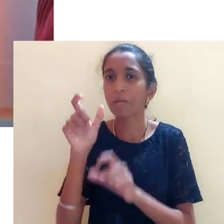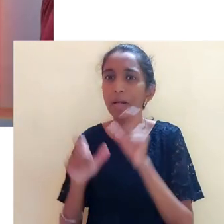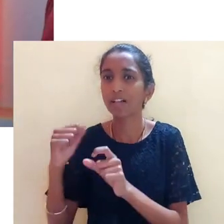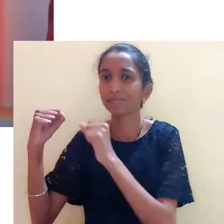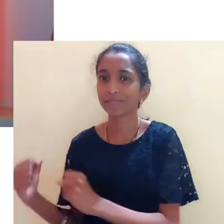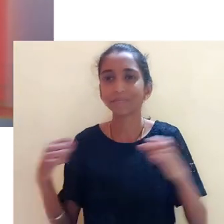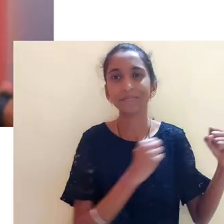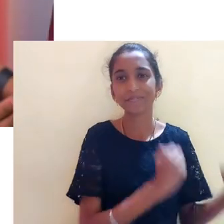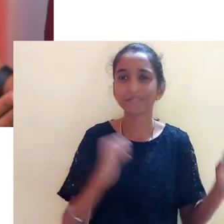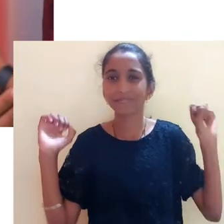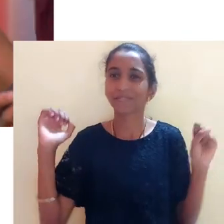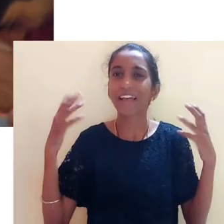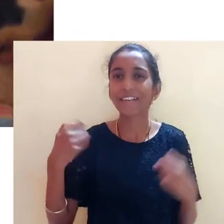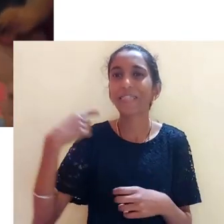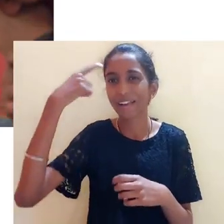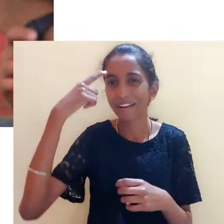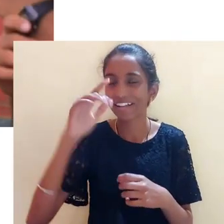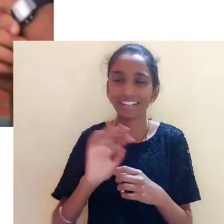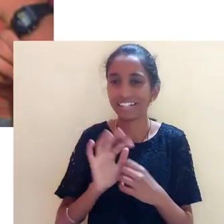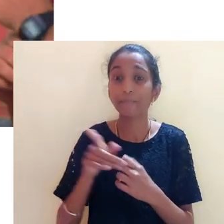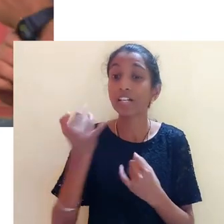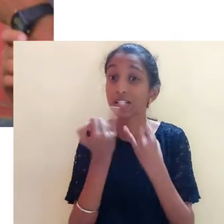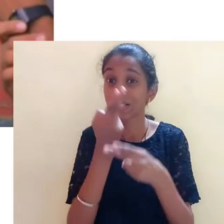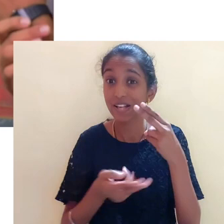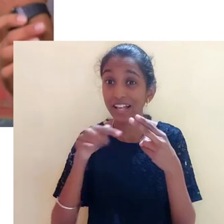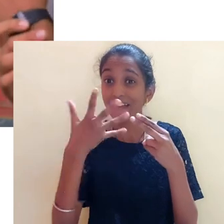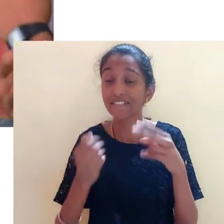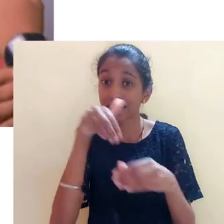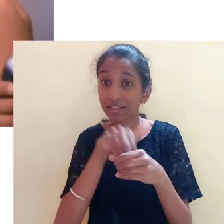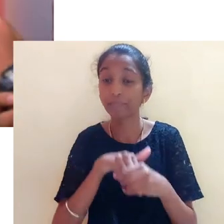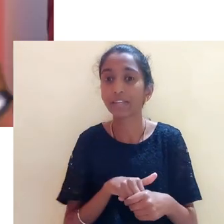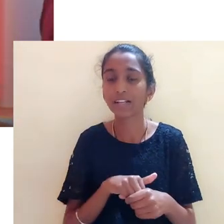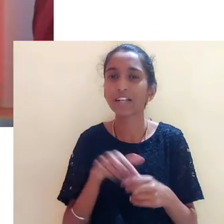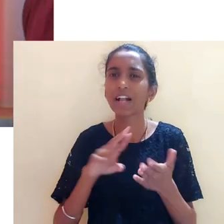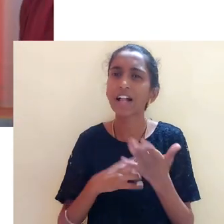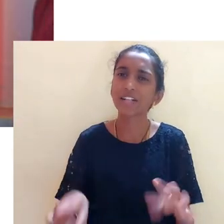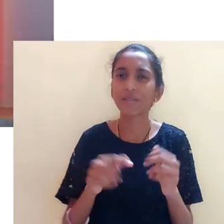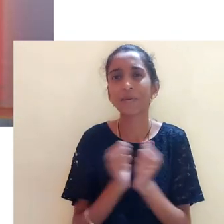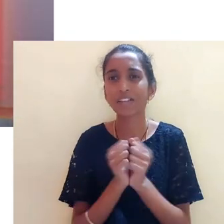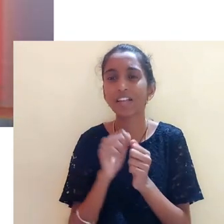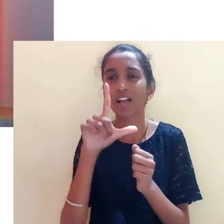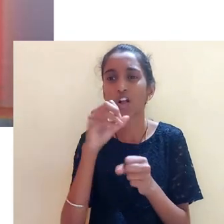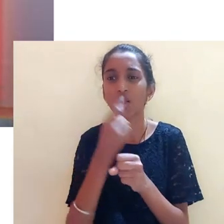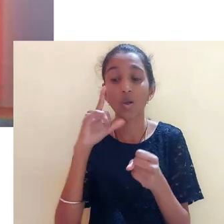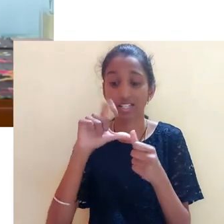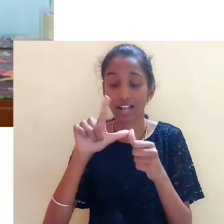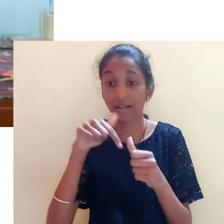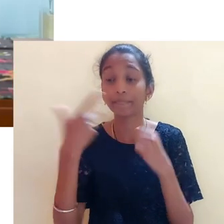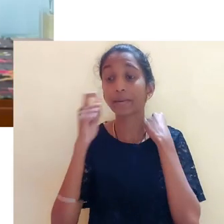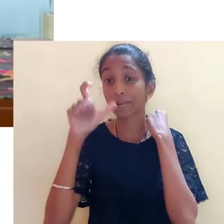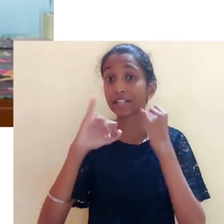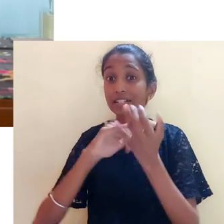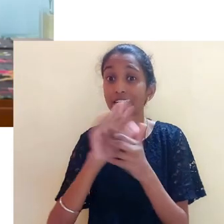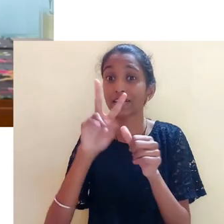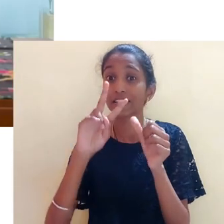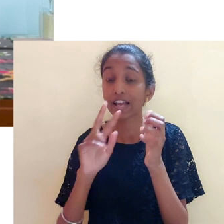in them. But, you know, there is a story about it, something to check out. There's an actual mythological tale about his name is